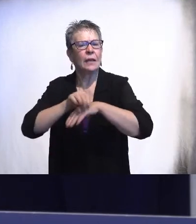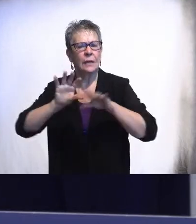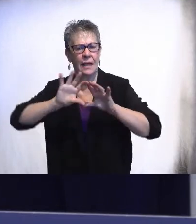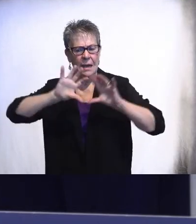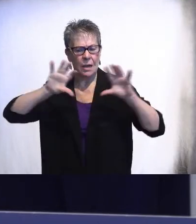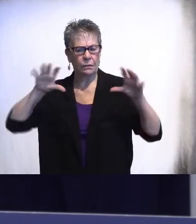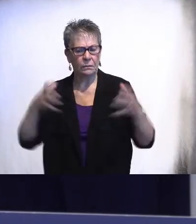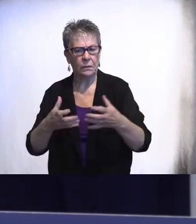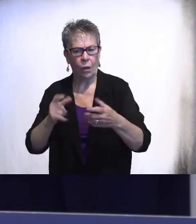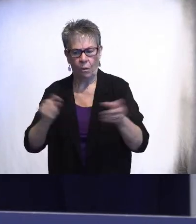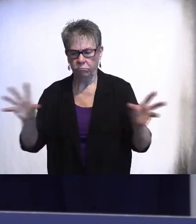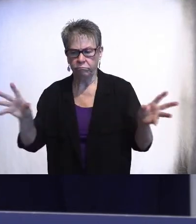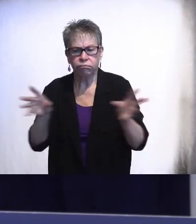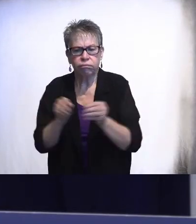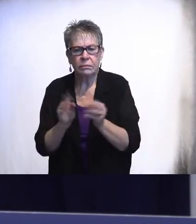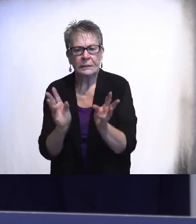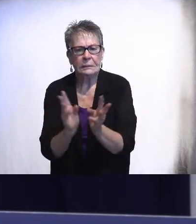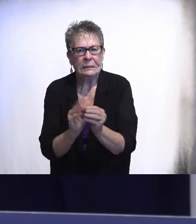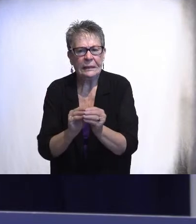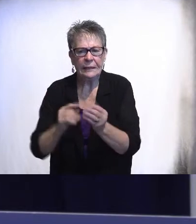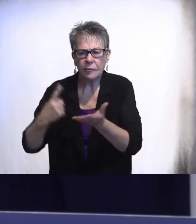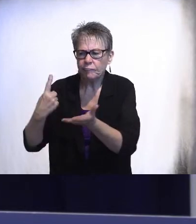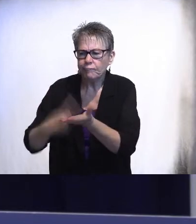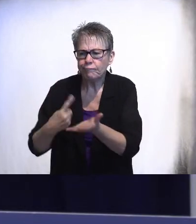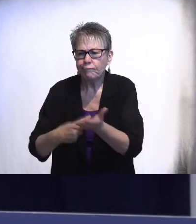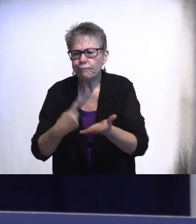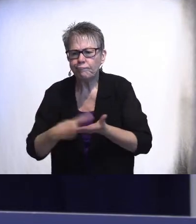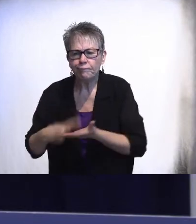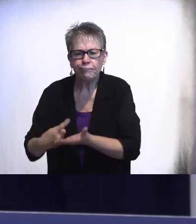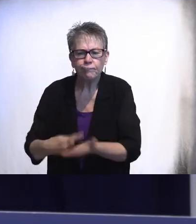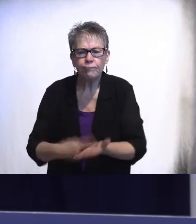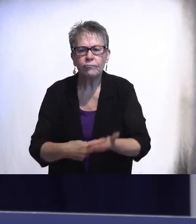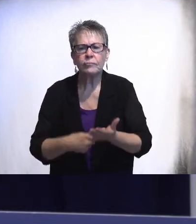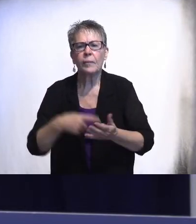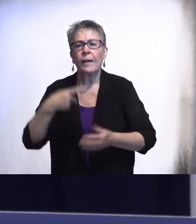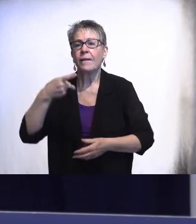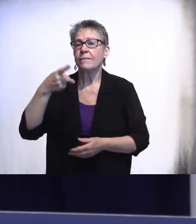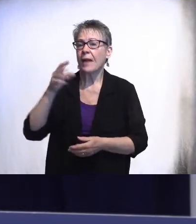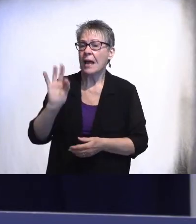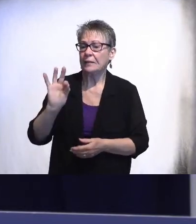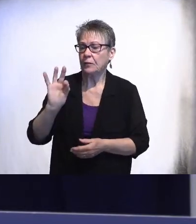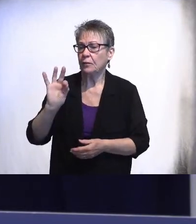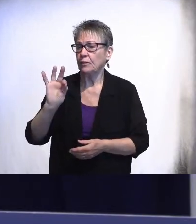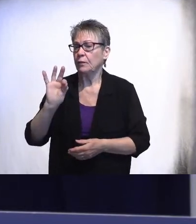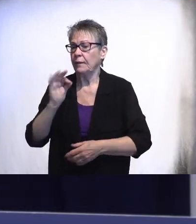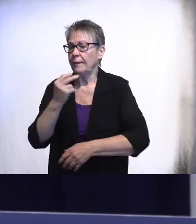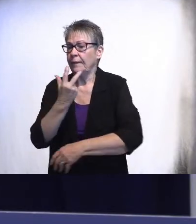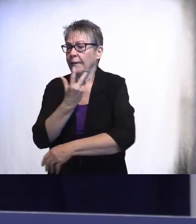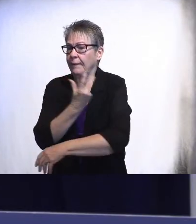COVID-19 vaccine for children 6 months through 4 years of age.